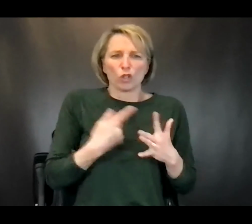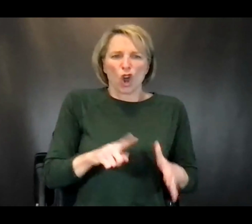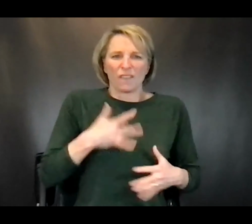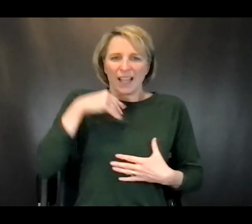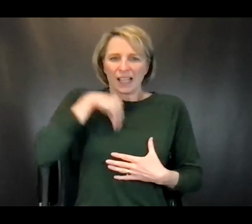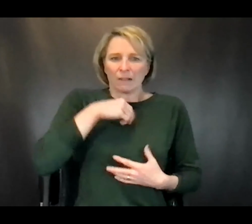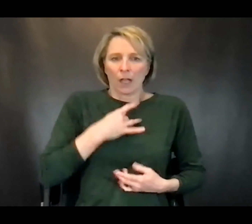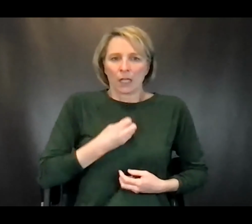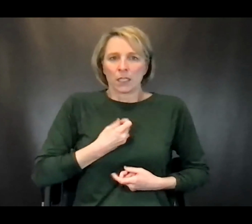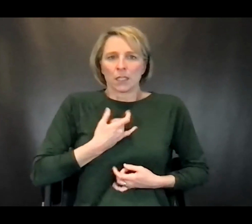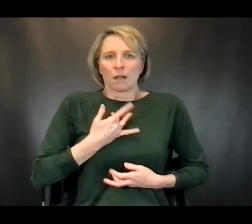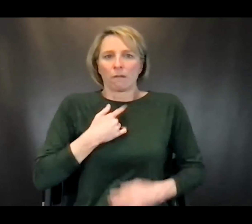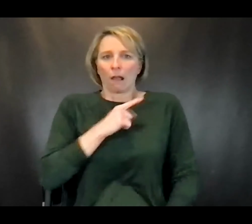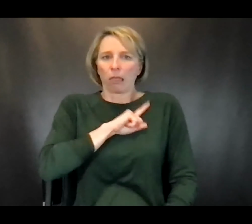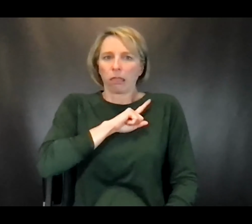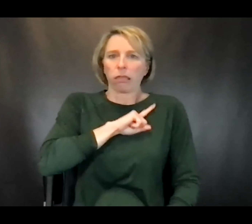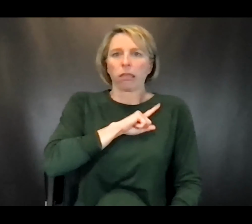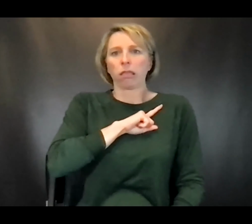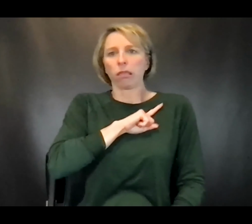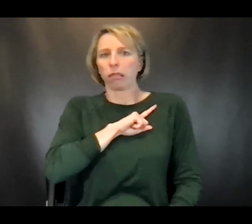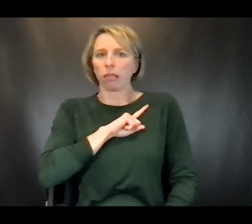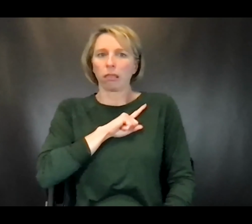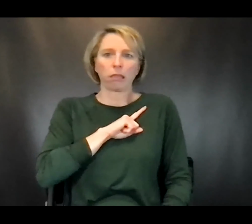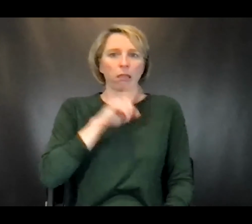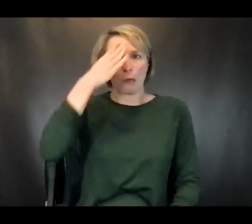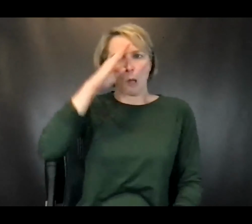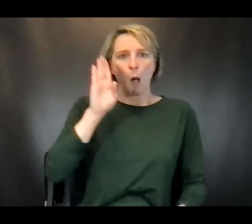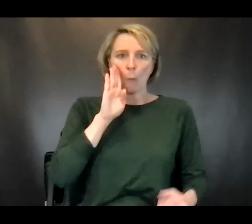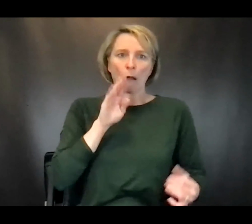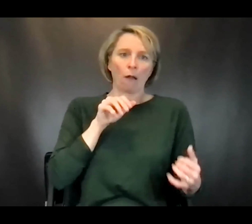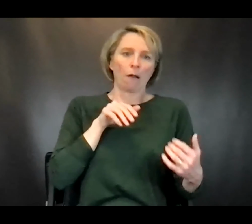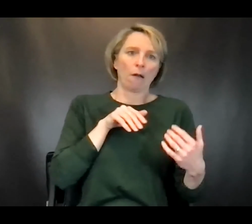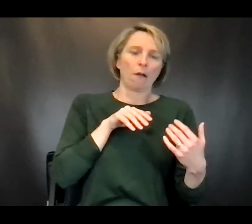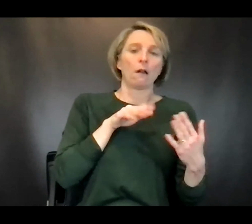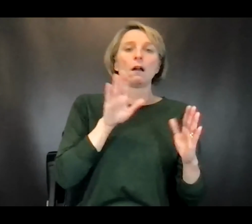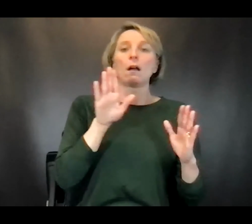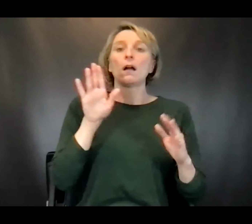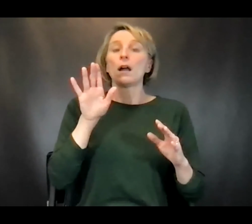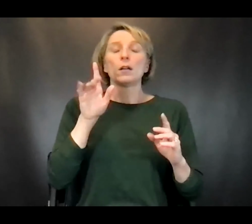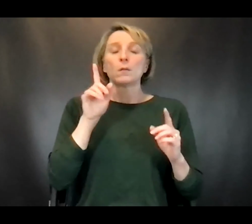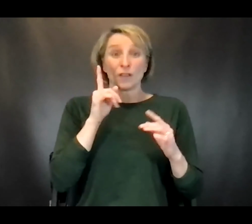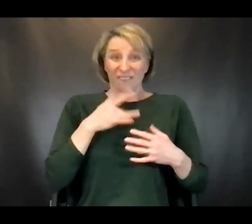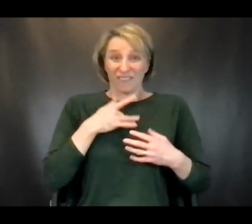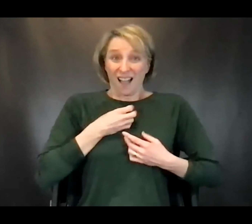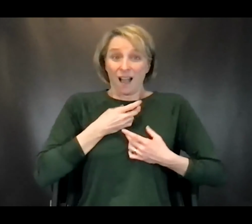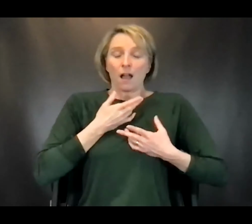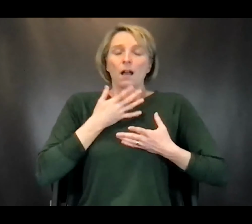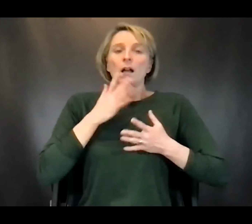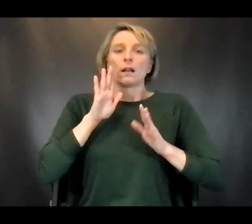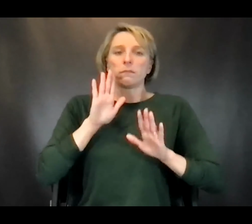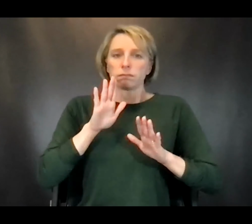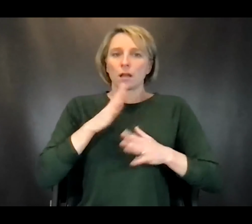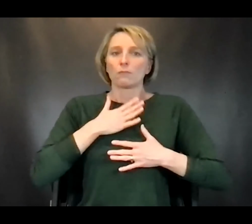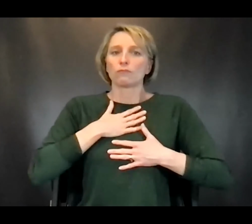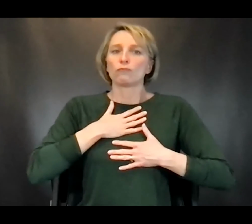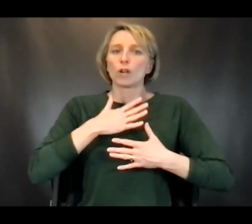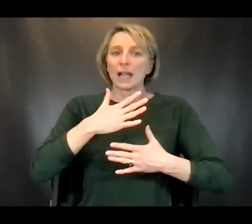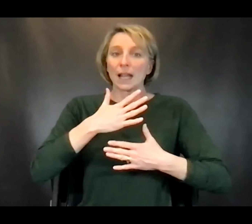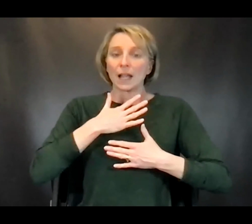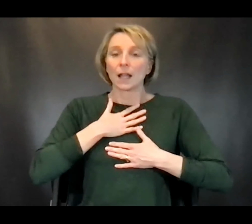of, oh gosh, oh no. If we go to the breath and we start to lengthen the